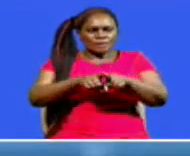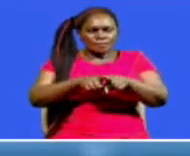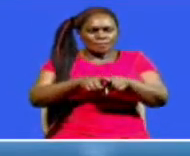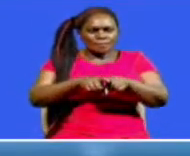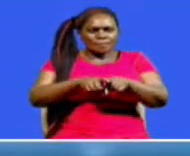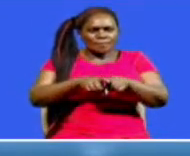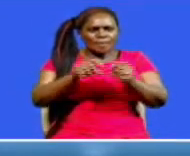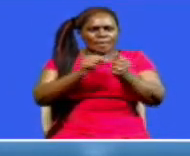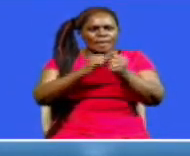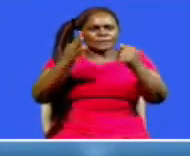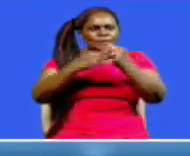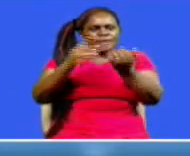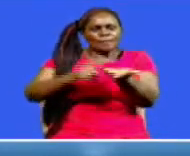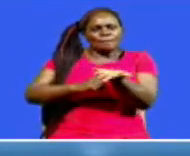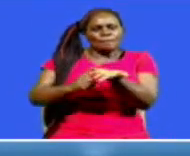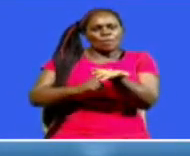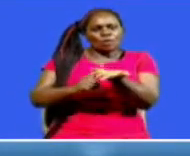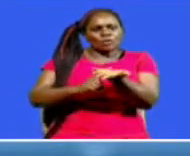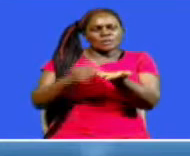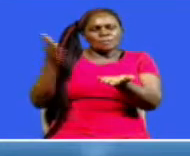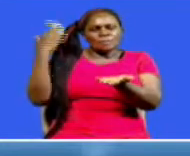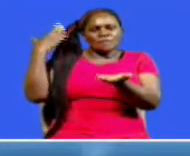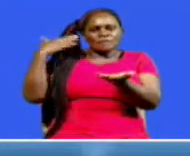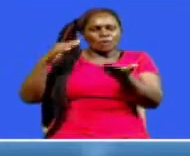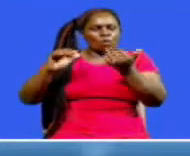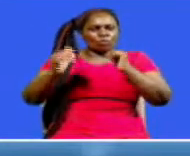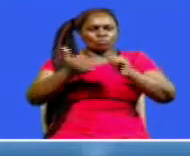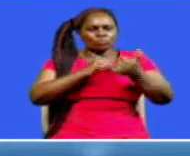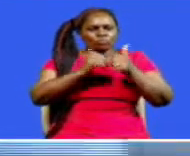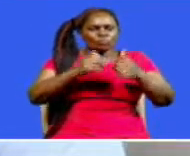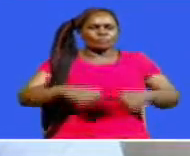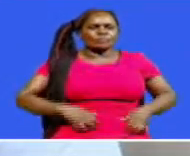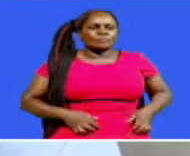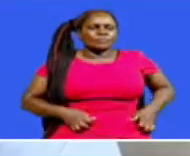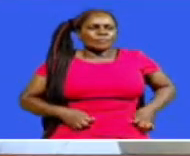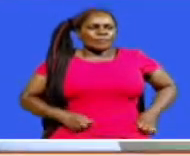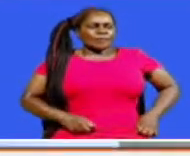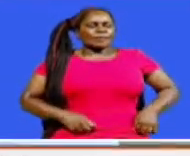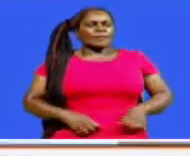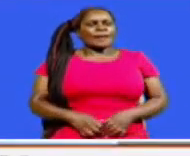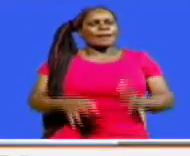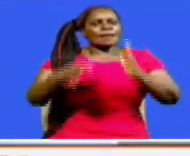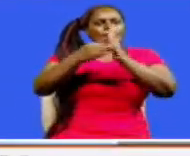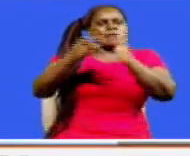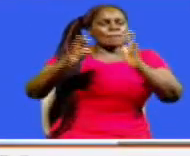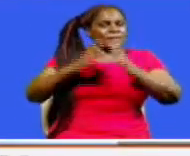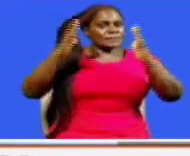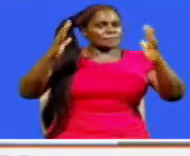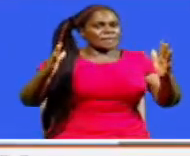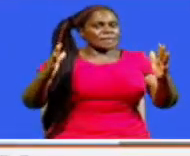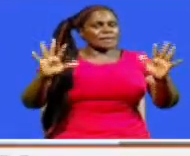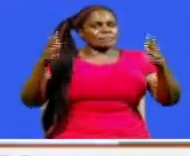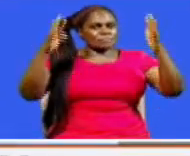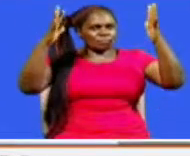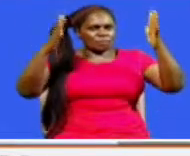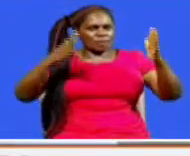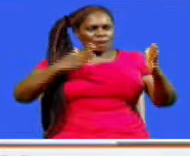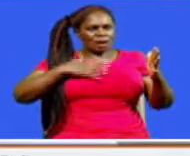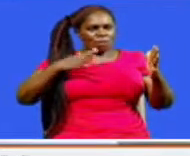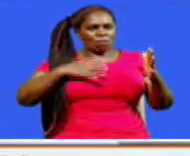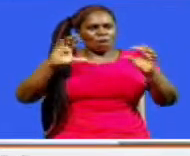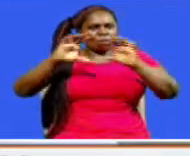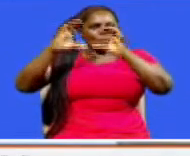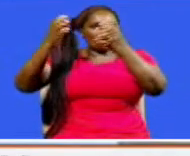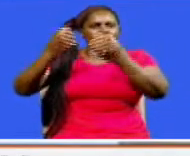and 18 bronze in the previous event. It is the most popular event in our global